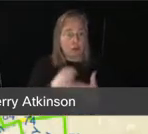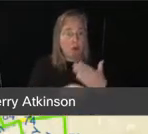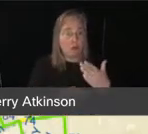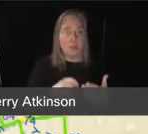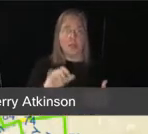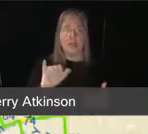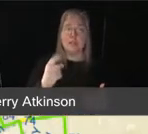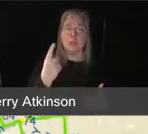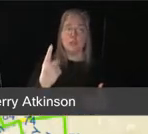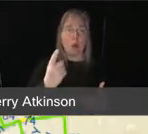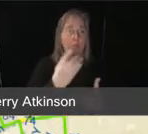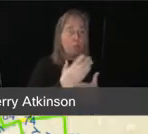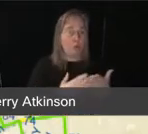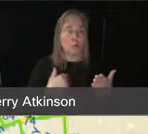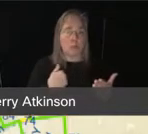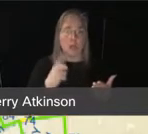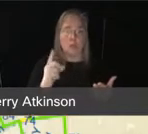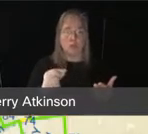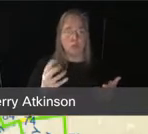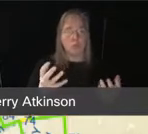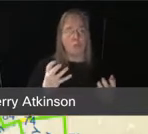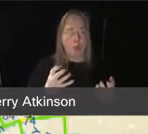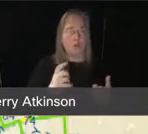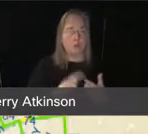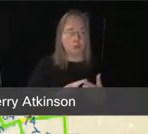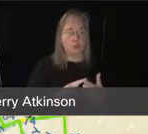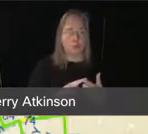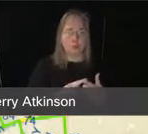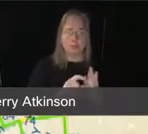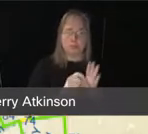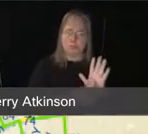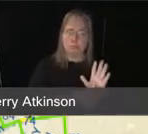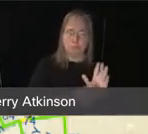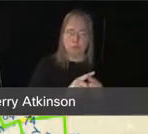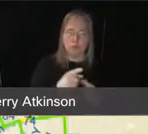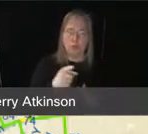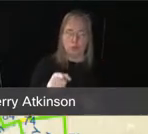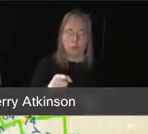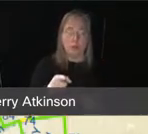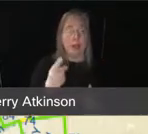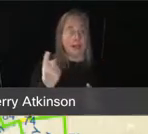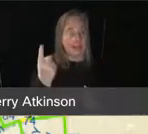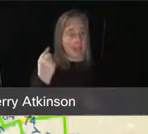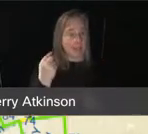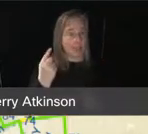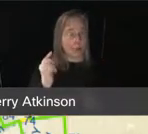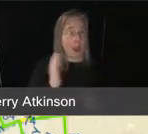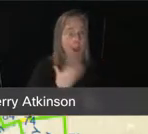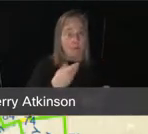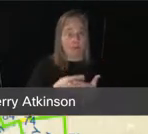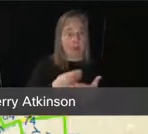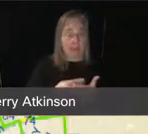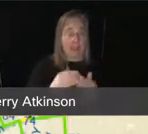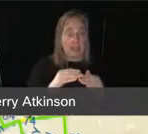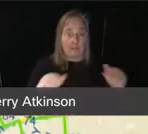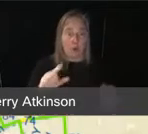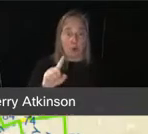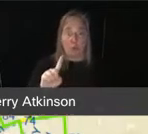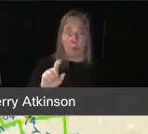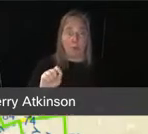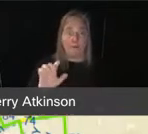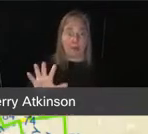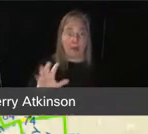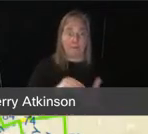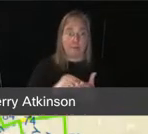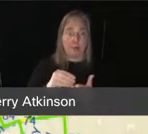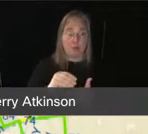one portion that I do want to bring it to your attention. Last year, our funding level was $1.5 million. And when we